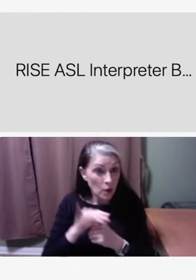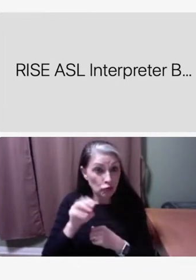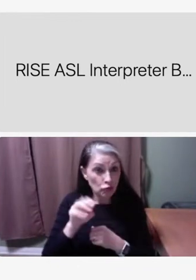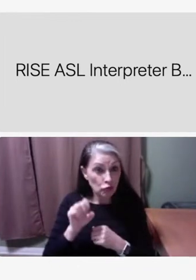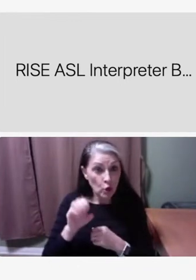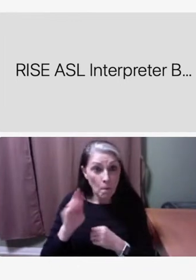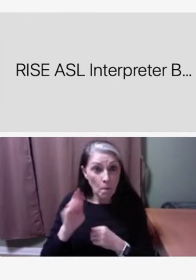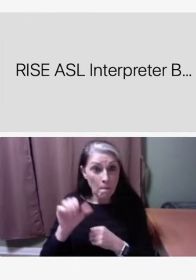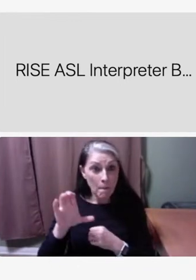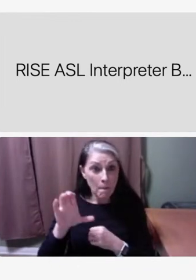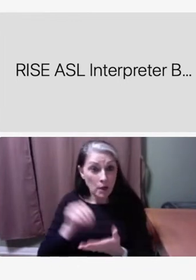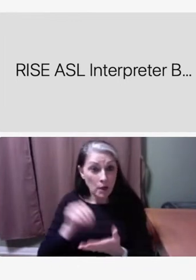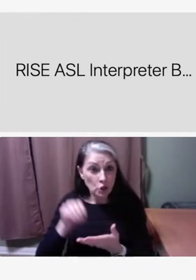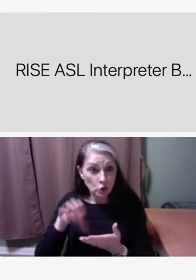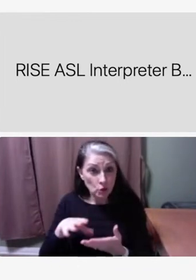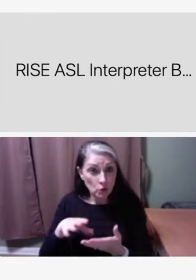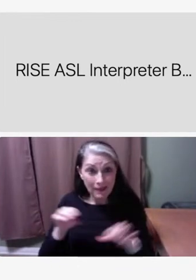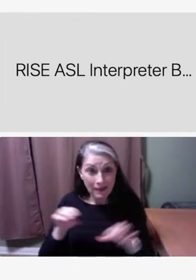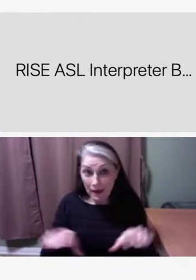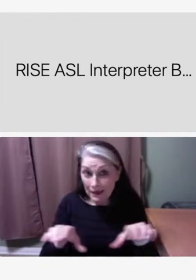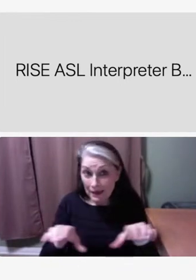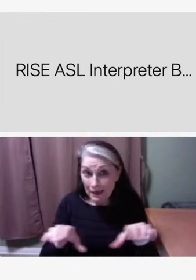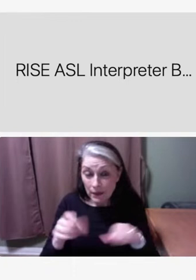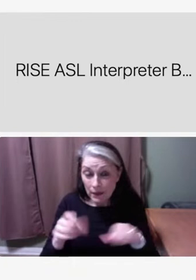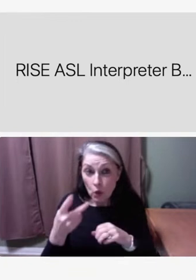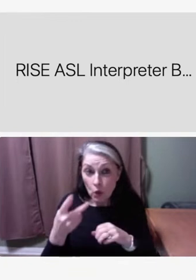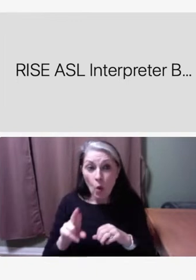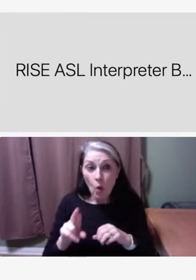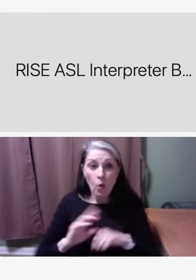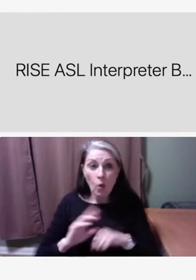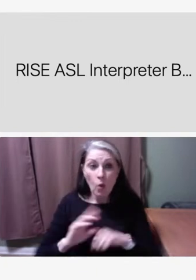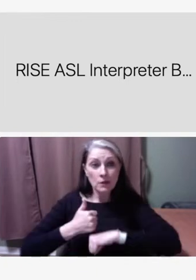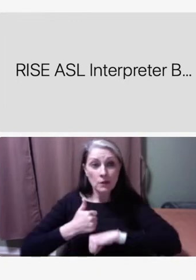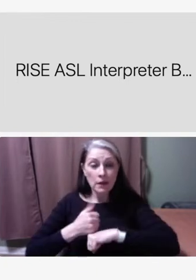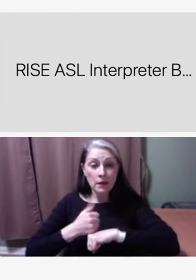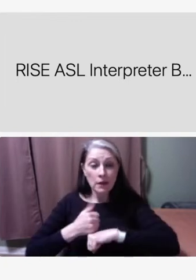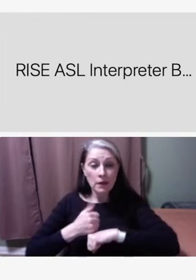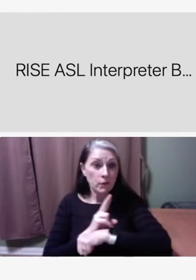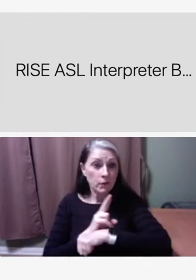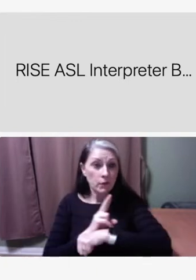activities, or is it being put up for youth sports?